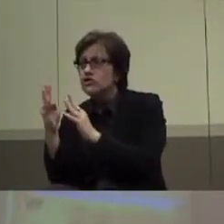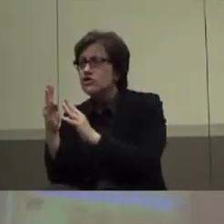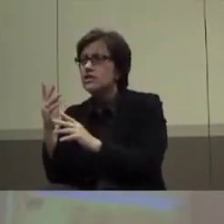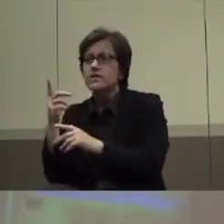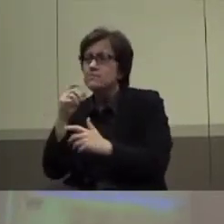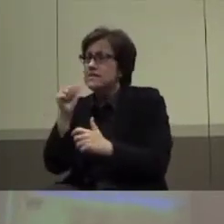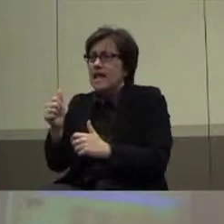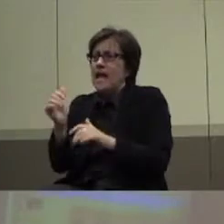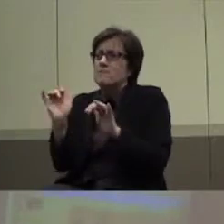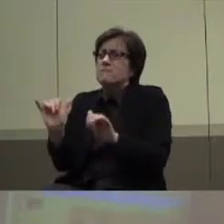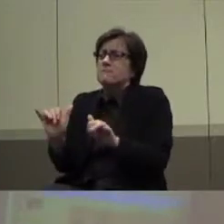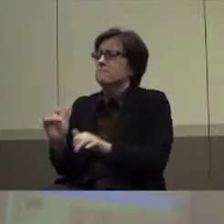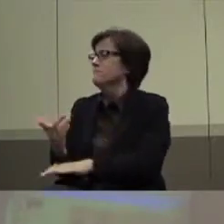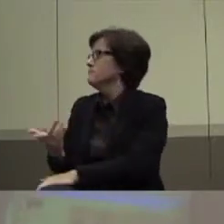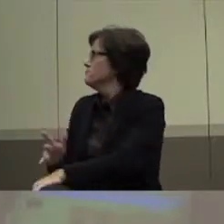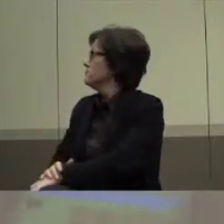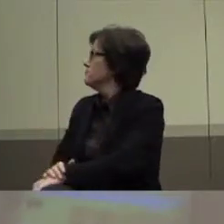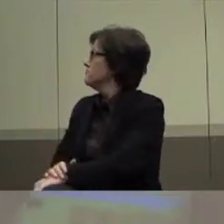thing.